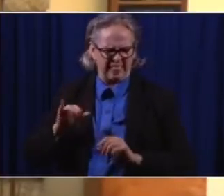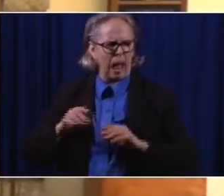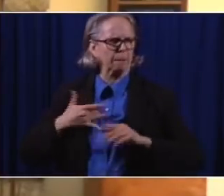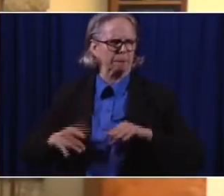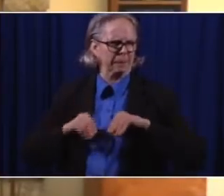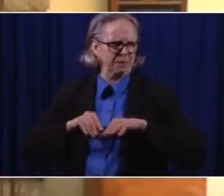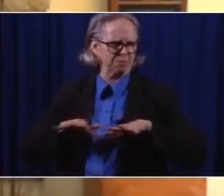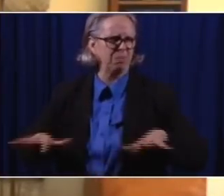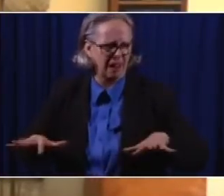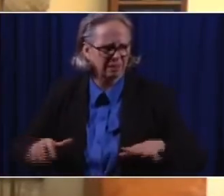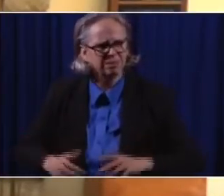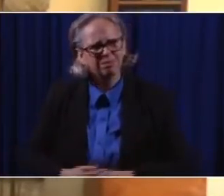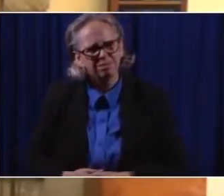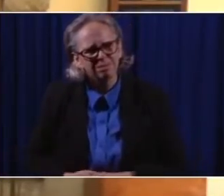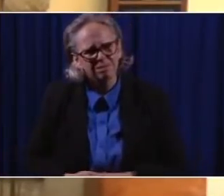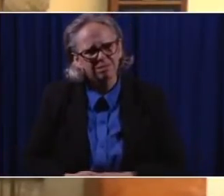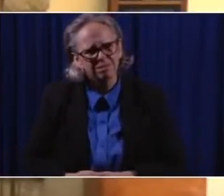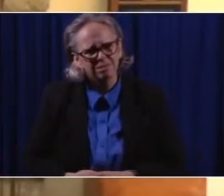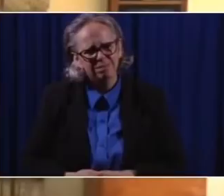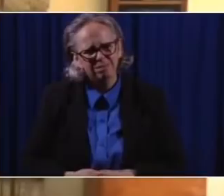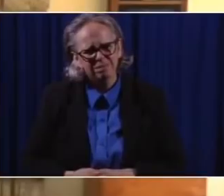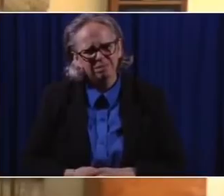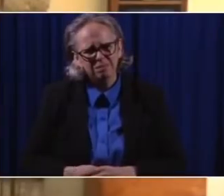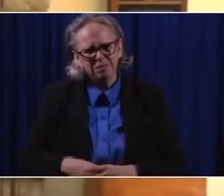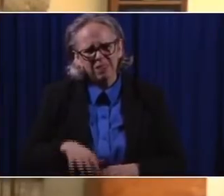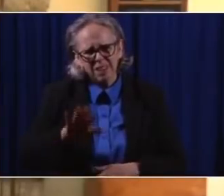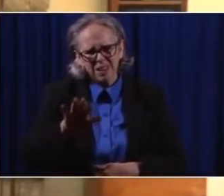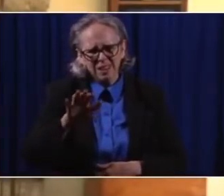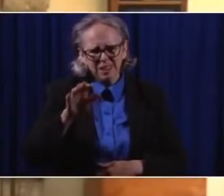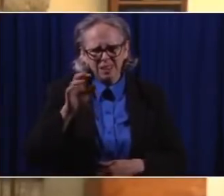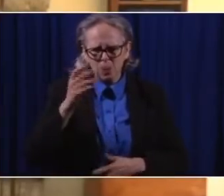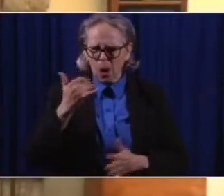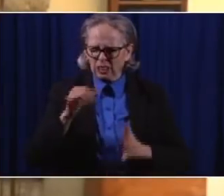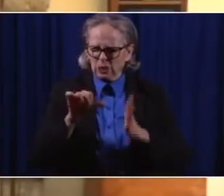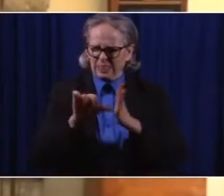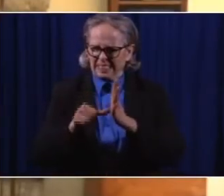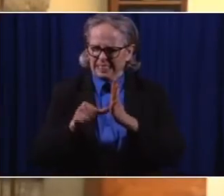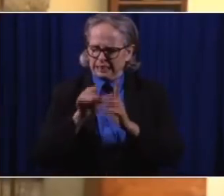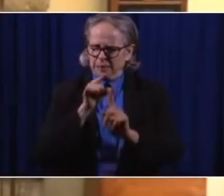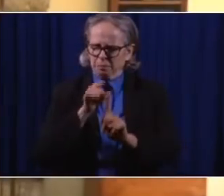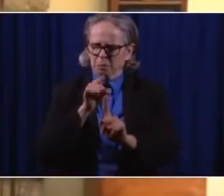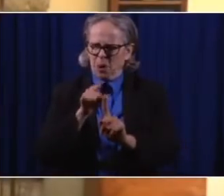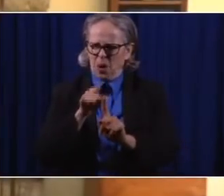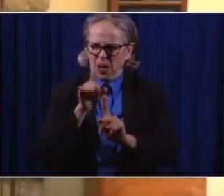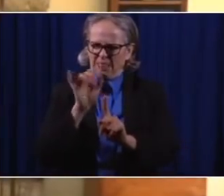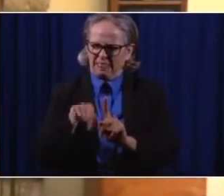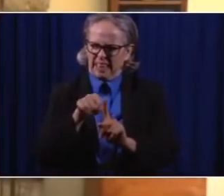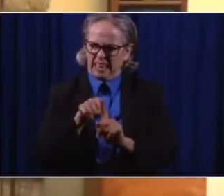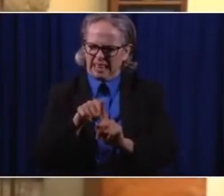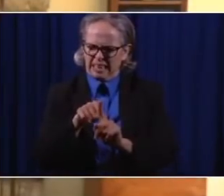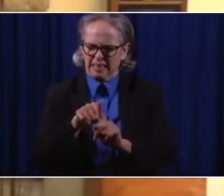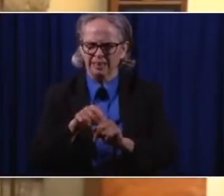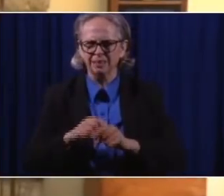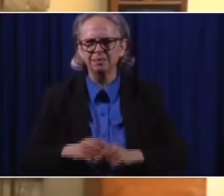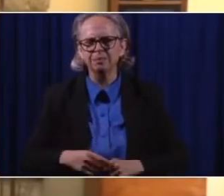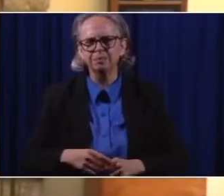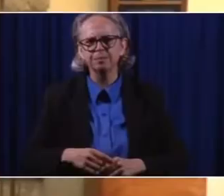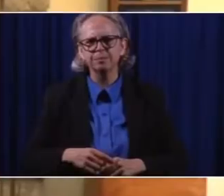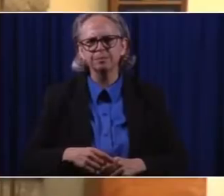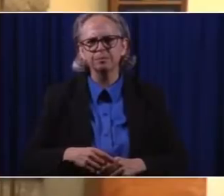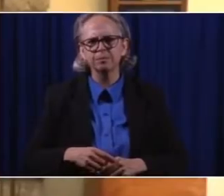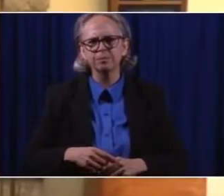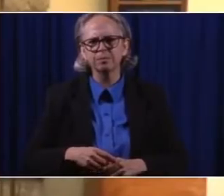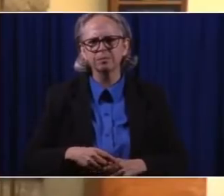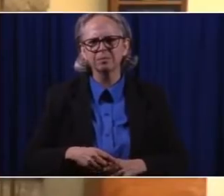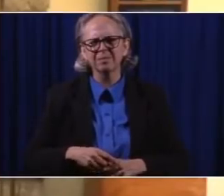guard down. And so I've kind of gone out of my way to try to make that point, but to